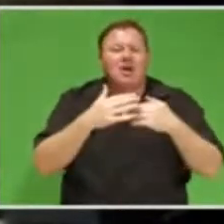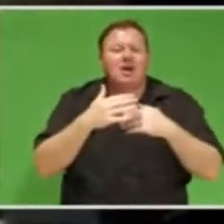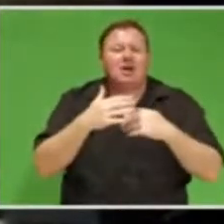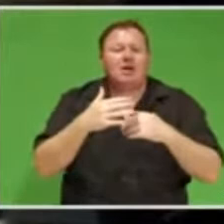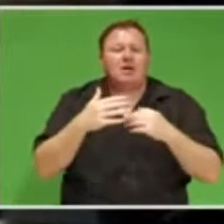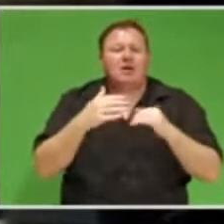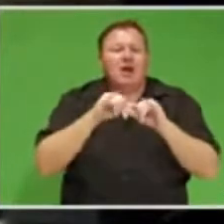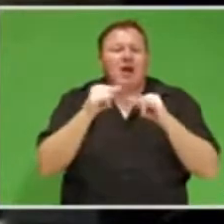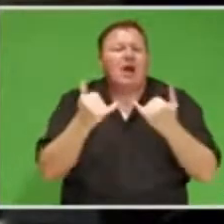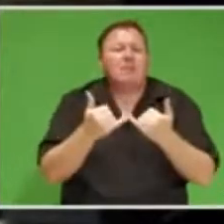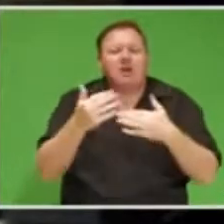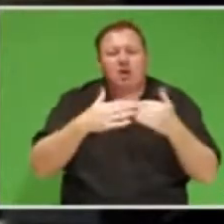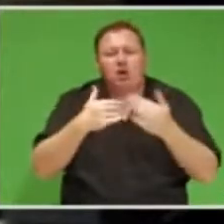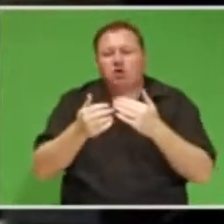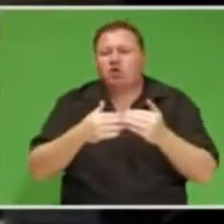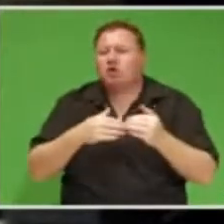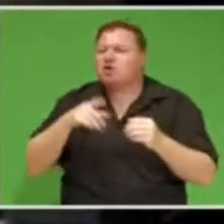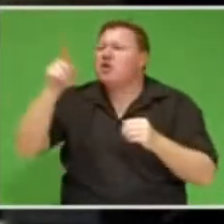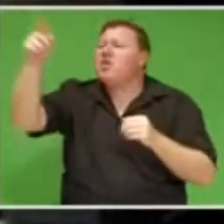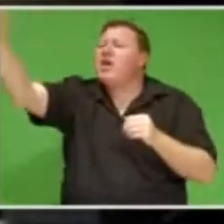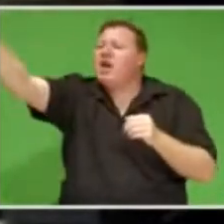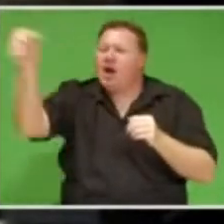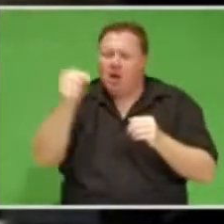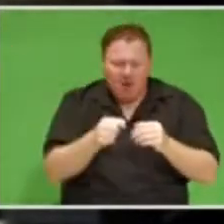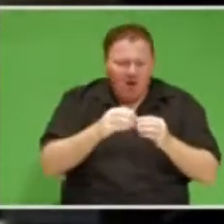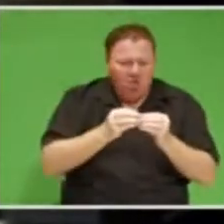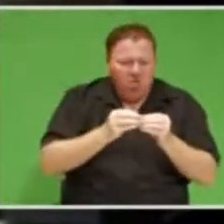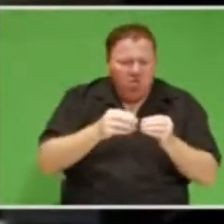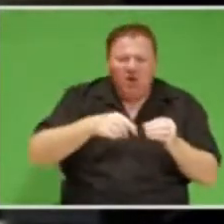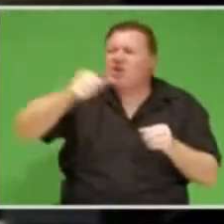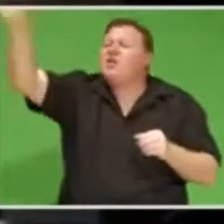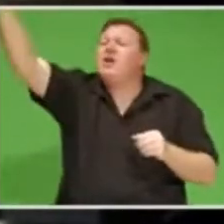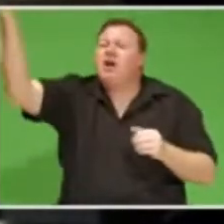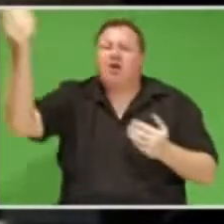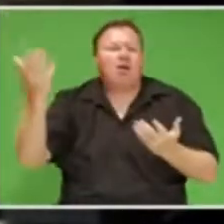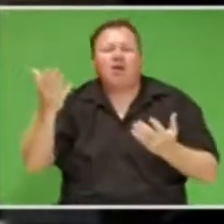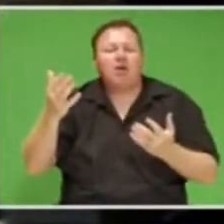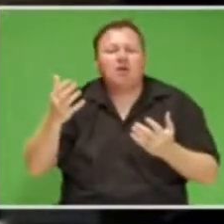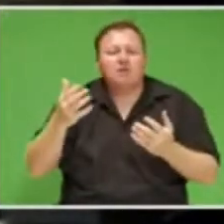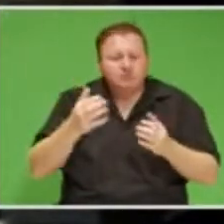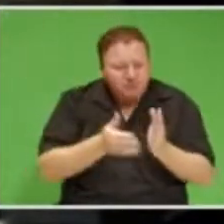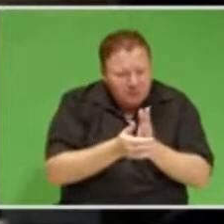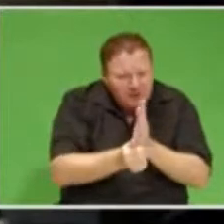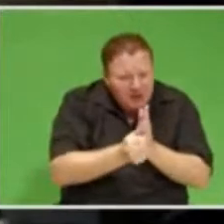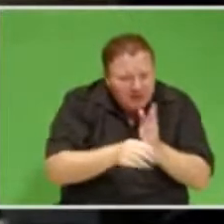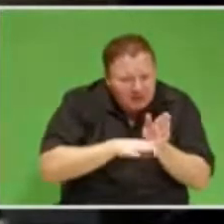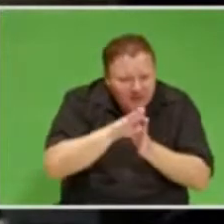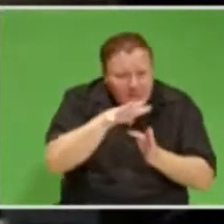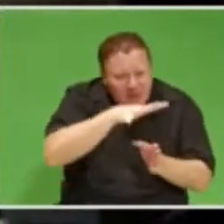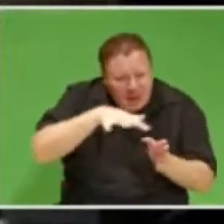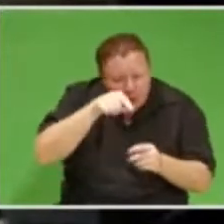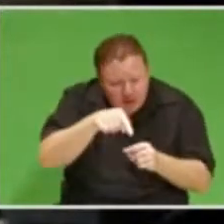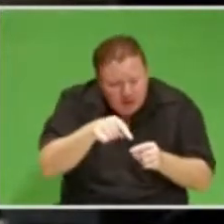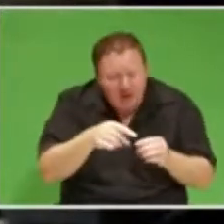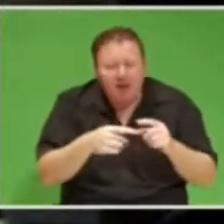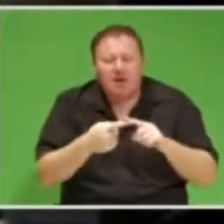out. They leave skills developed in the area. Small and medium enterprises also